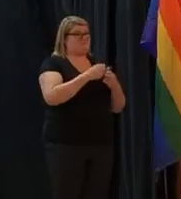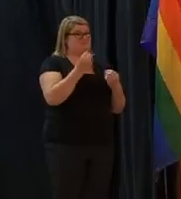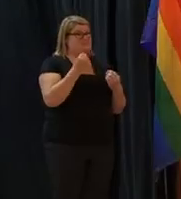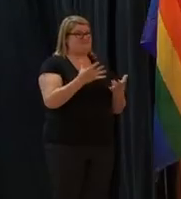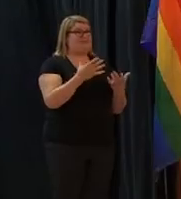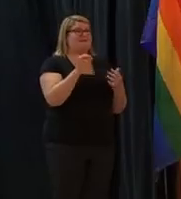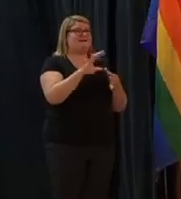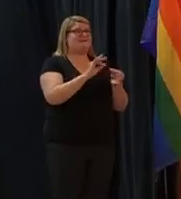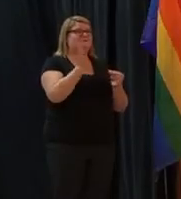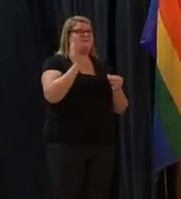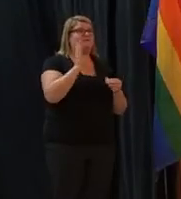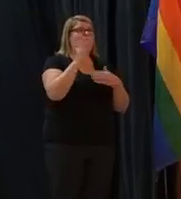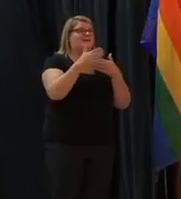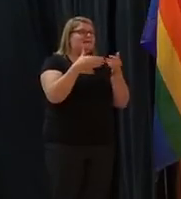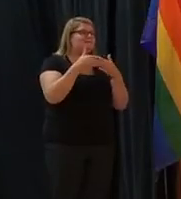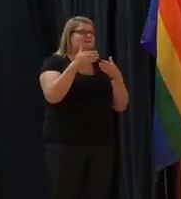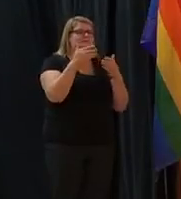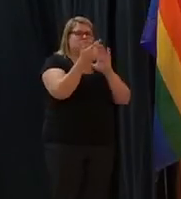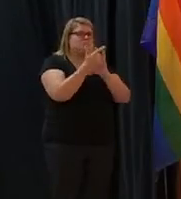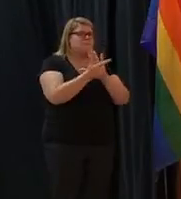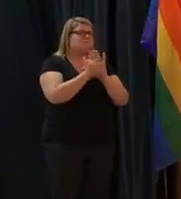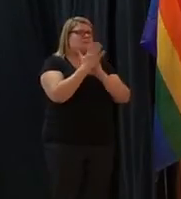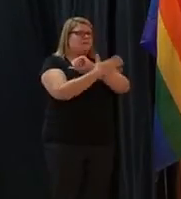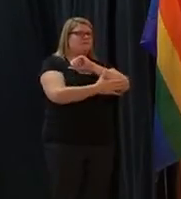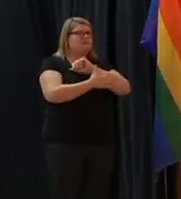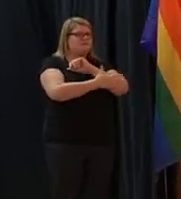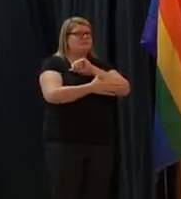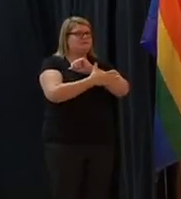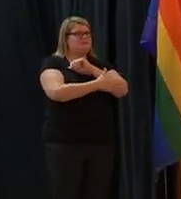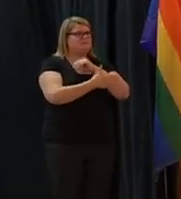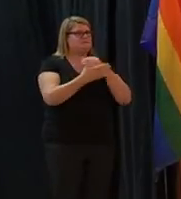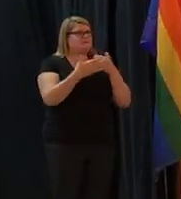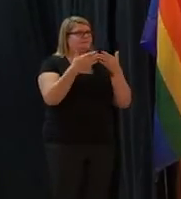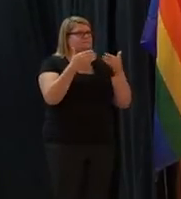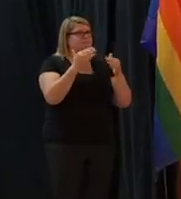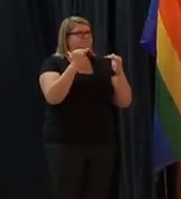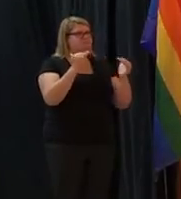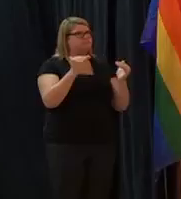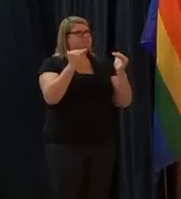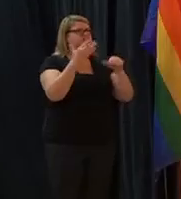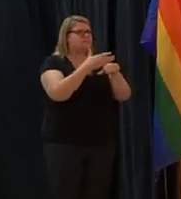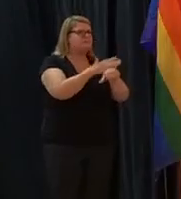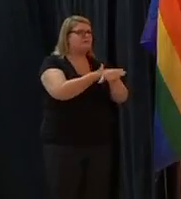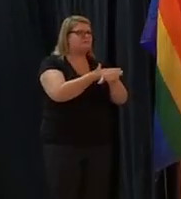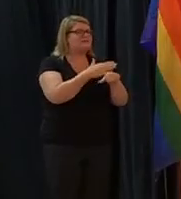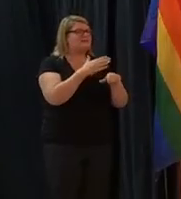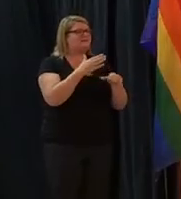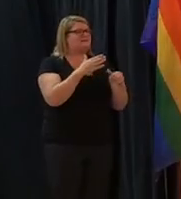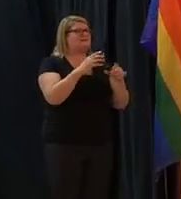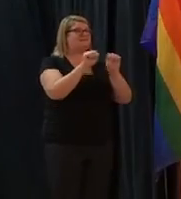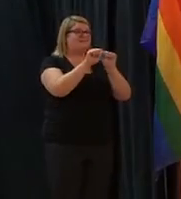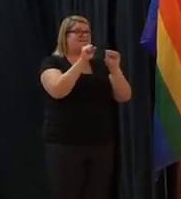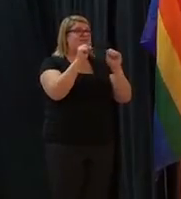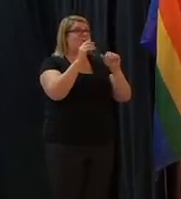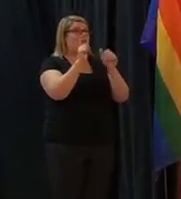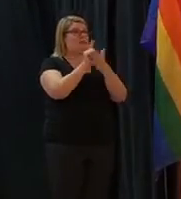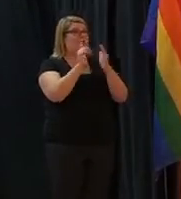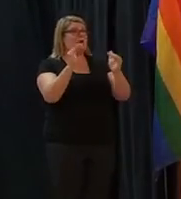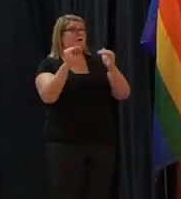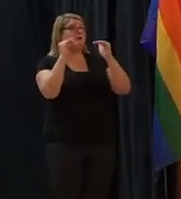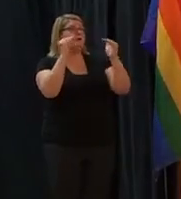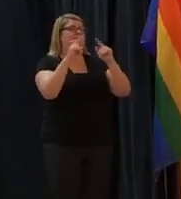said earlier, even though the law in our country has come a bit forward, the society is yet to come forward and embrace the